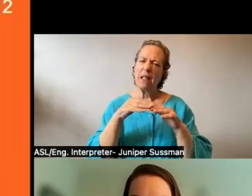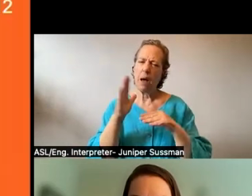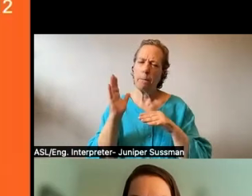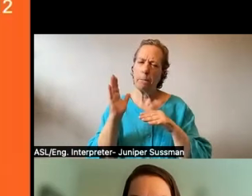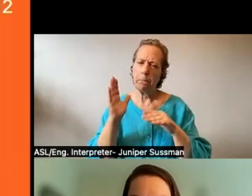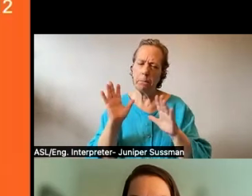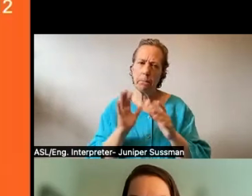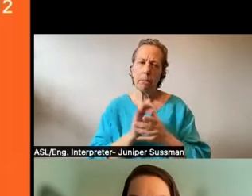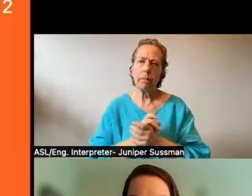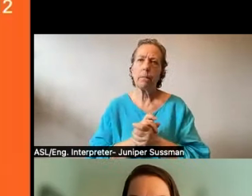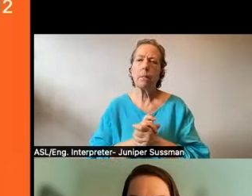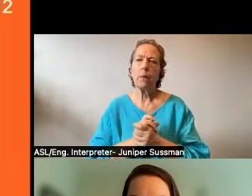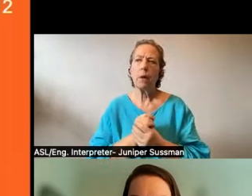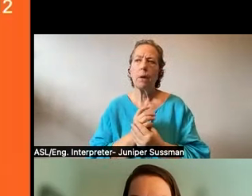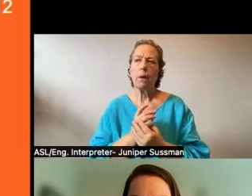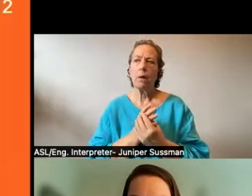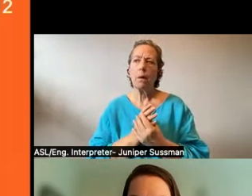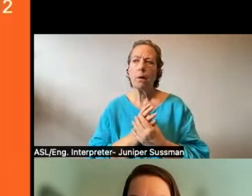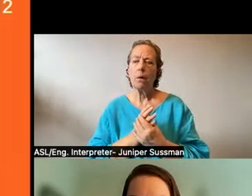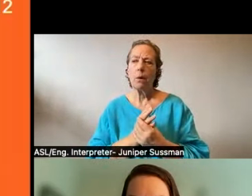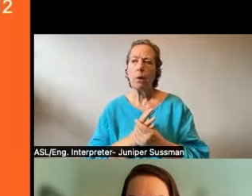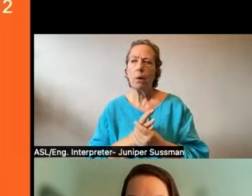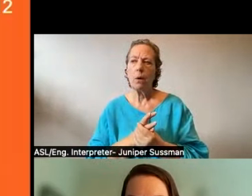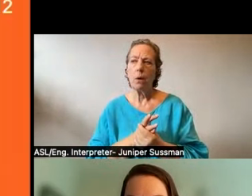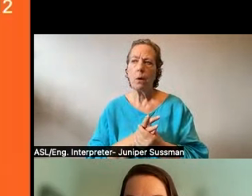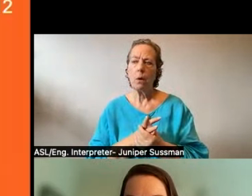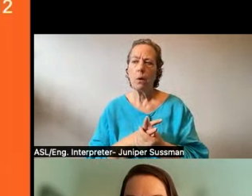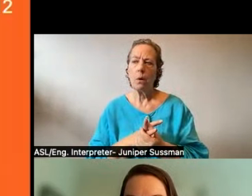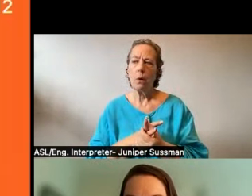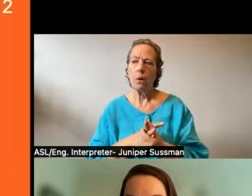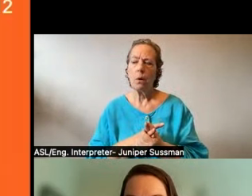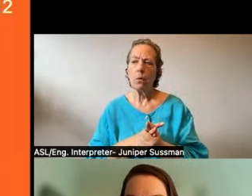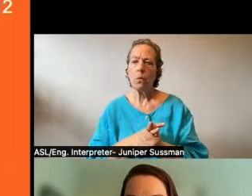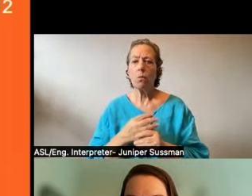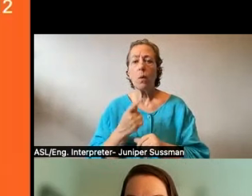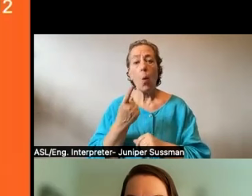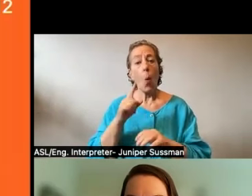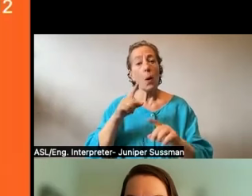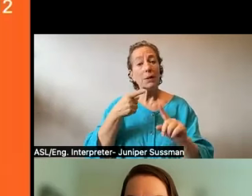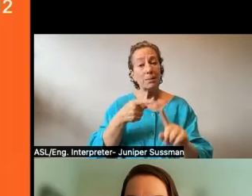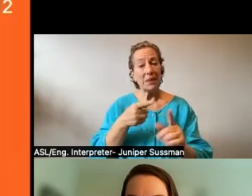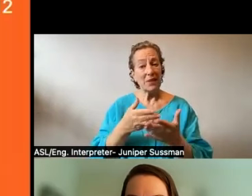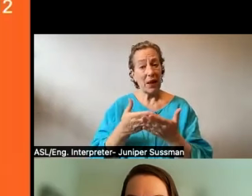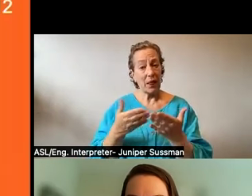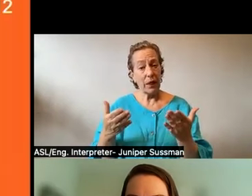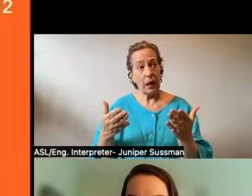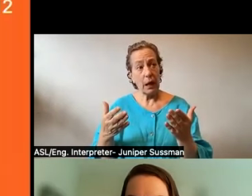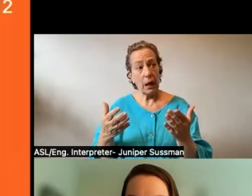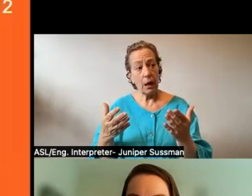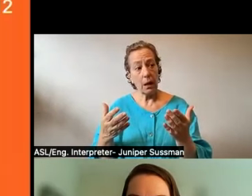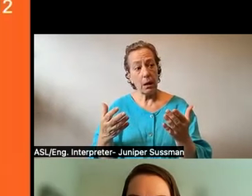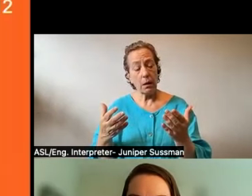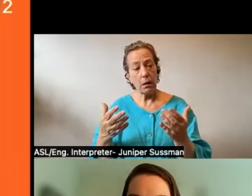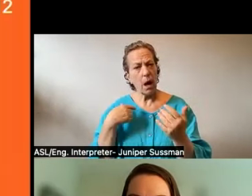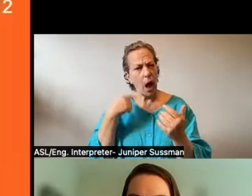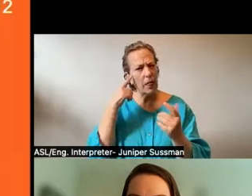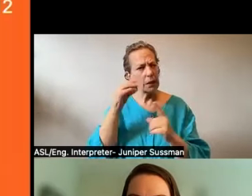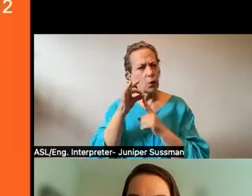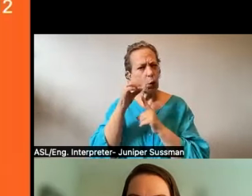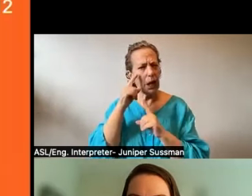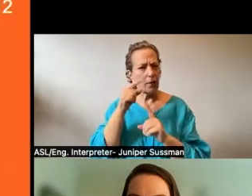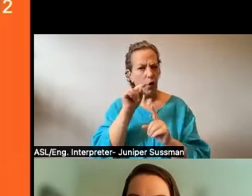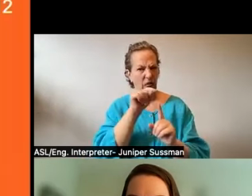One of the specific things that comes to mind that is very unique, I think, to our population is